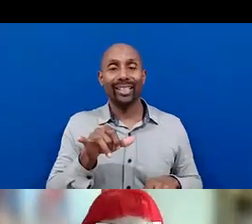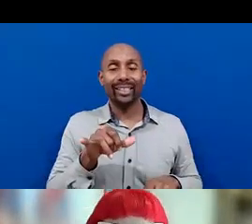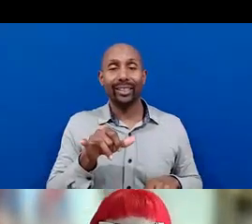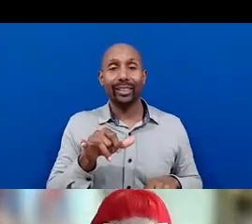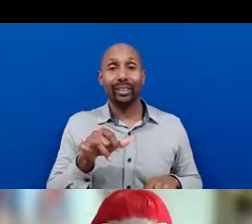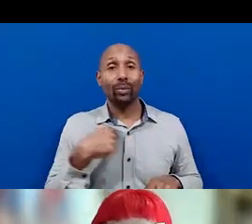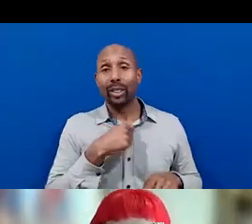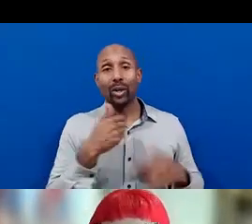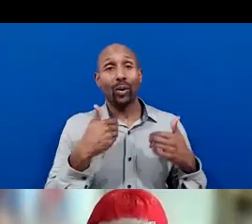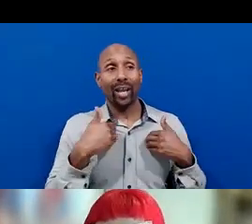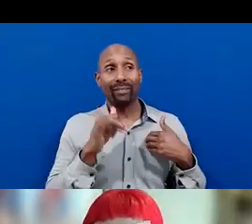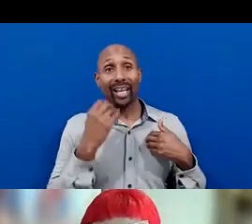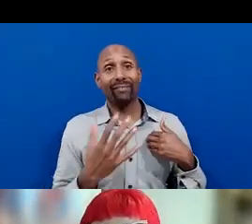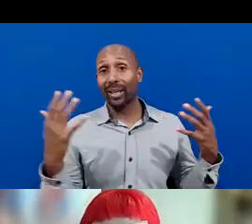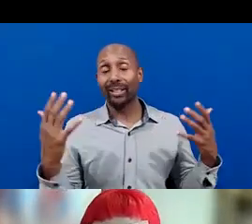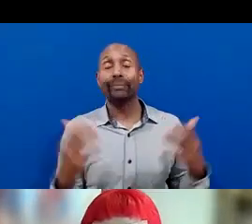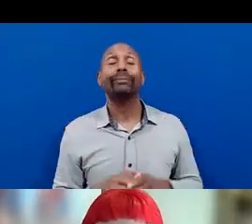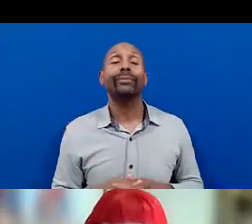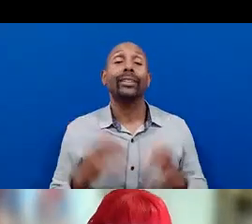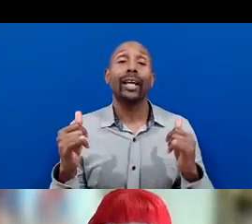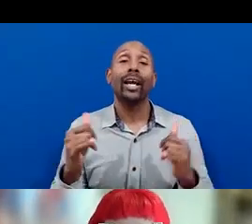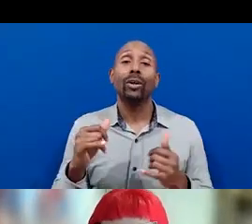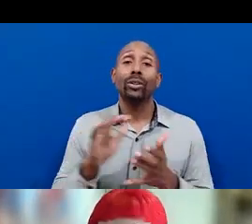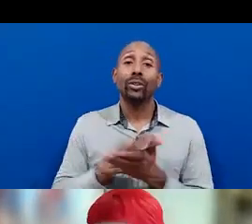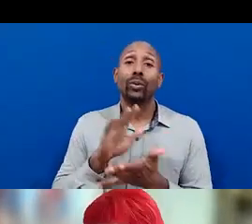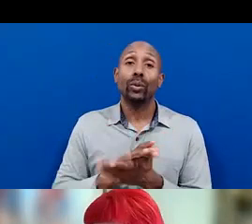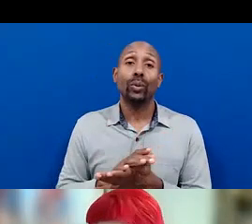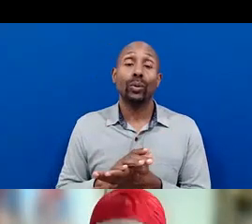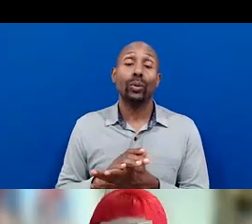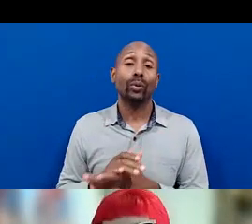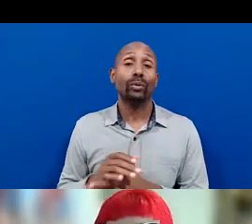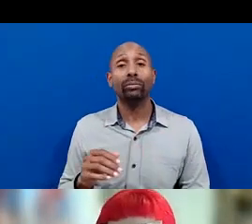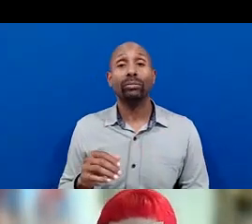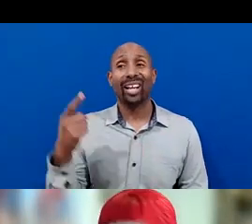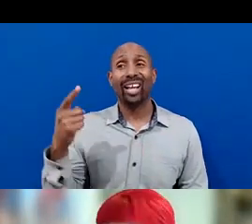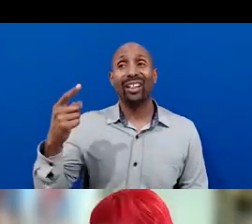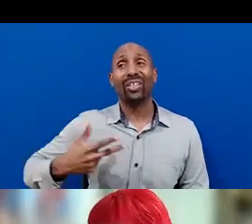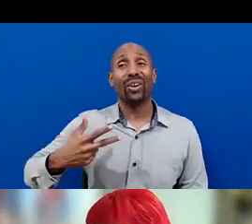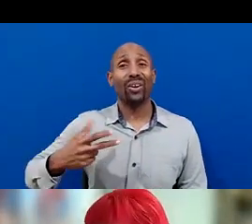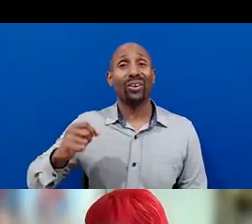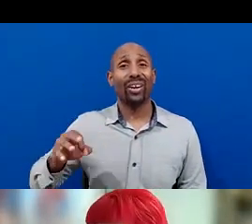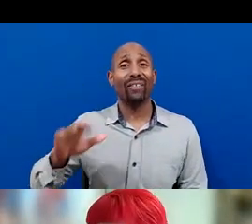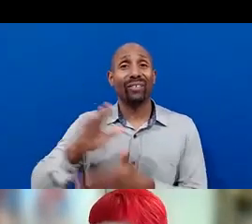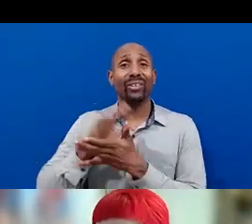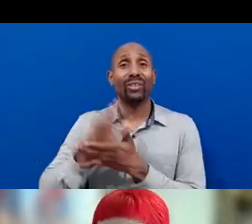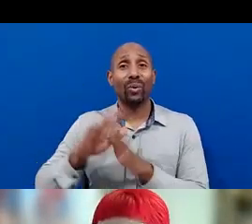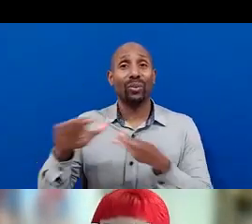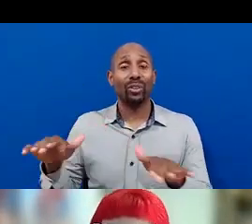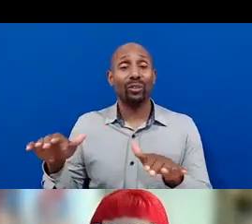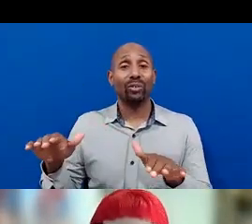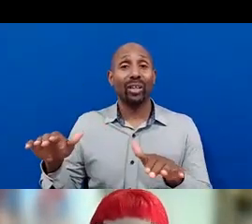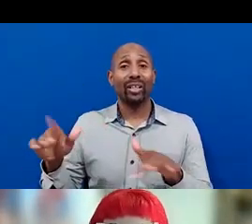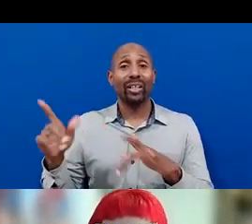classes are out and yet no one's reporting that their child has COVID. So we know people